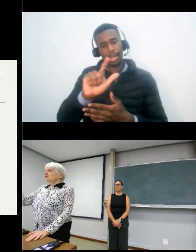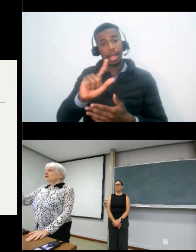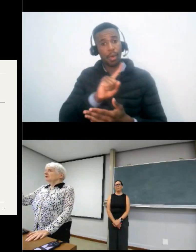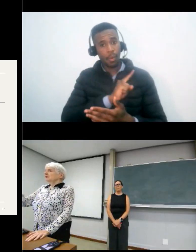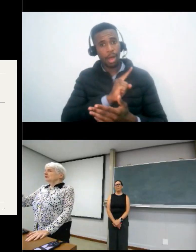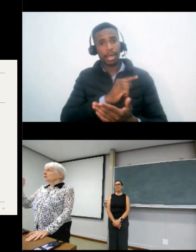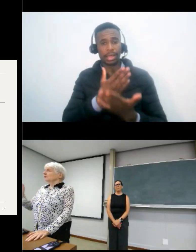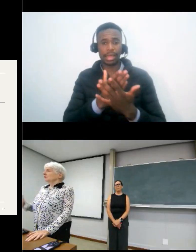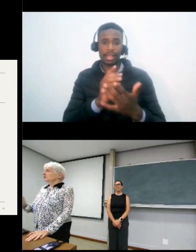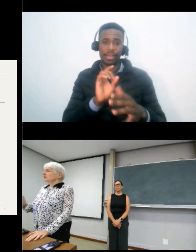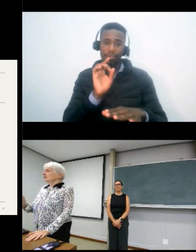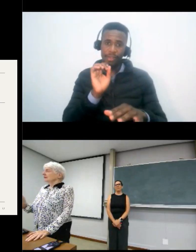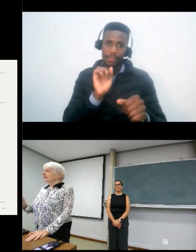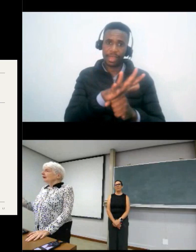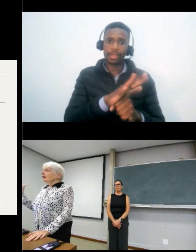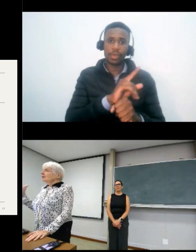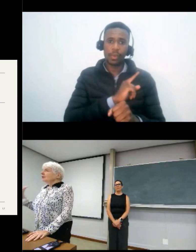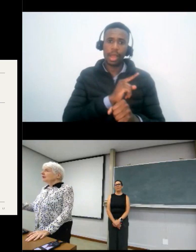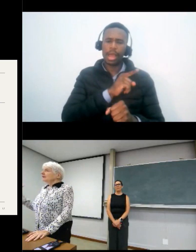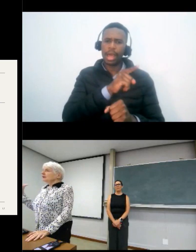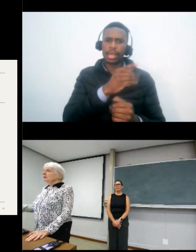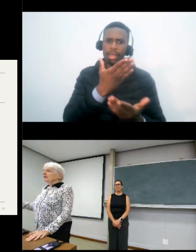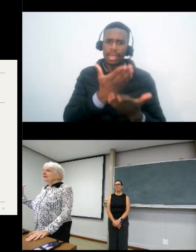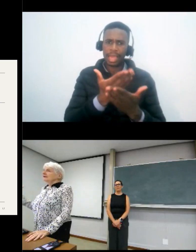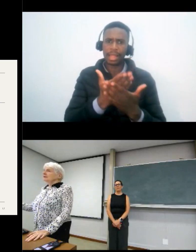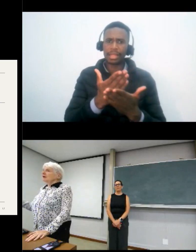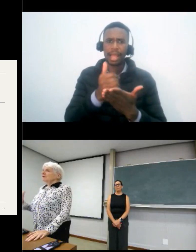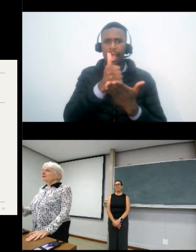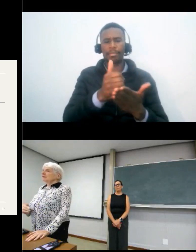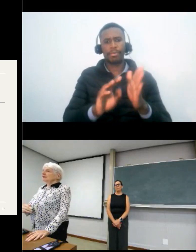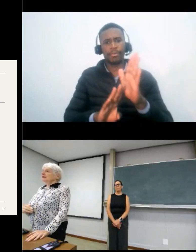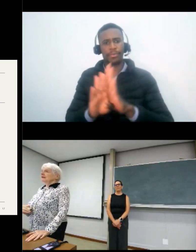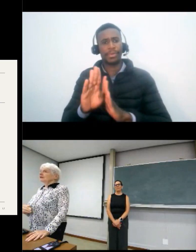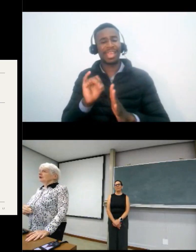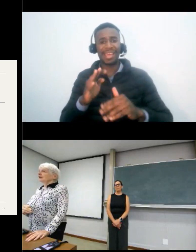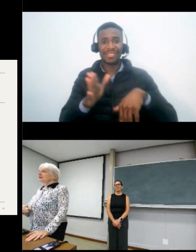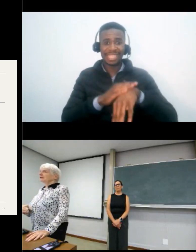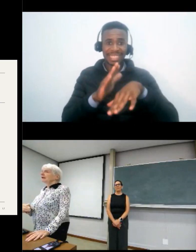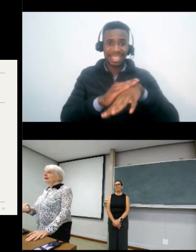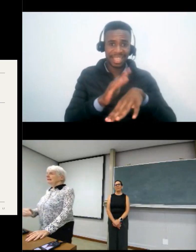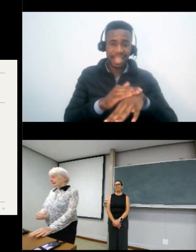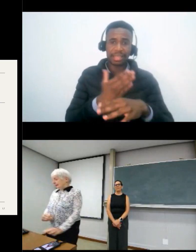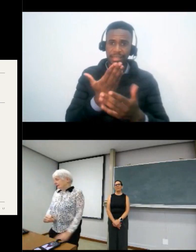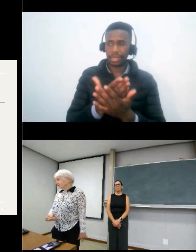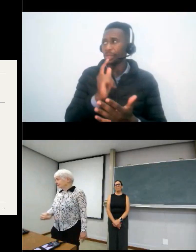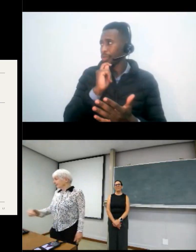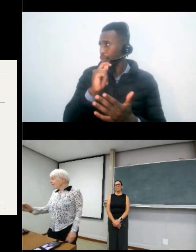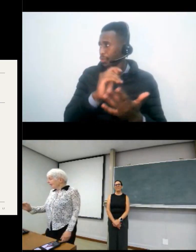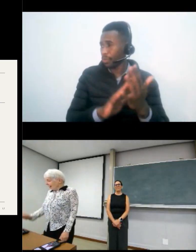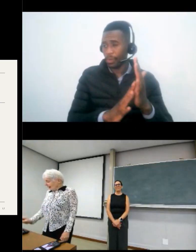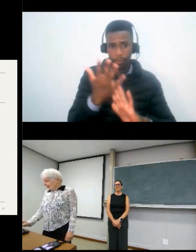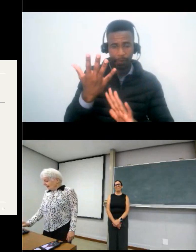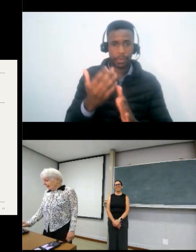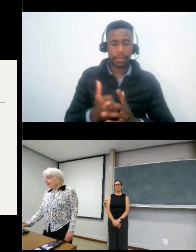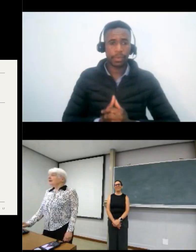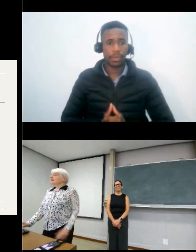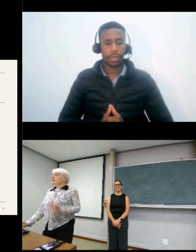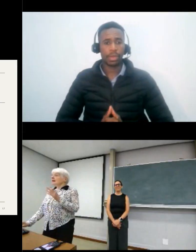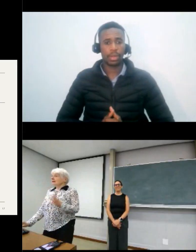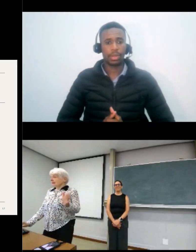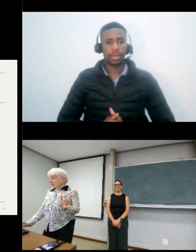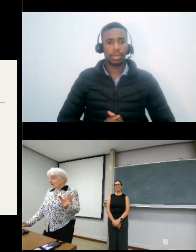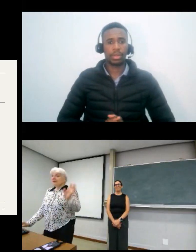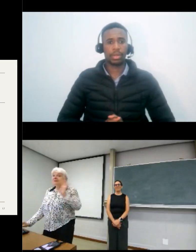order, achieve a reasonable proficiency. Please, oh please, departments of basic education, listen.